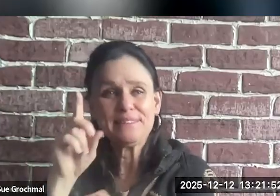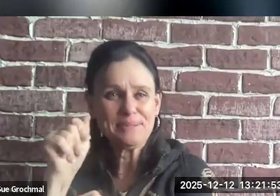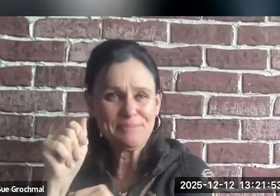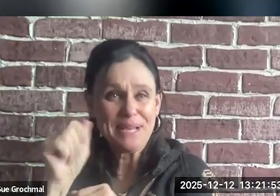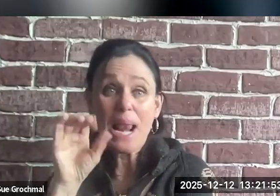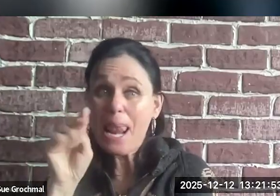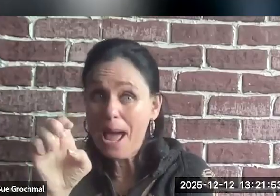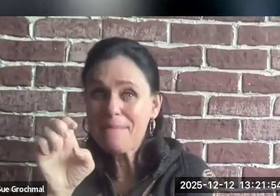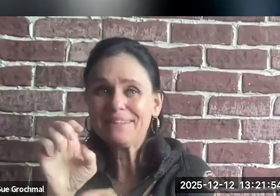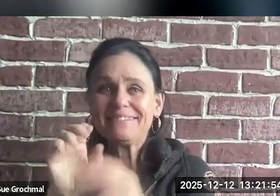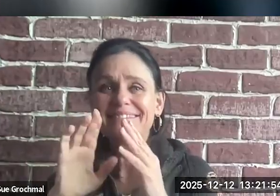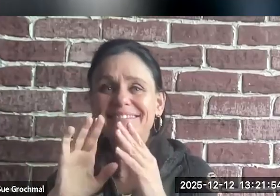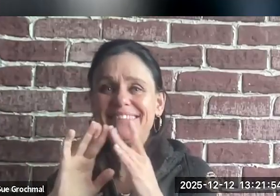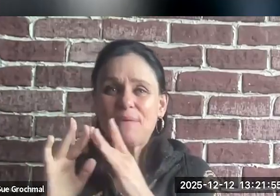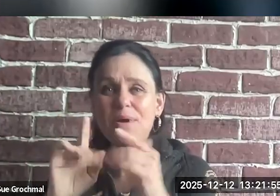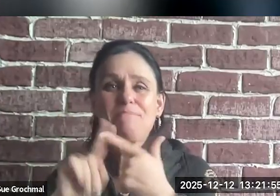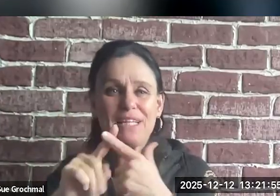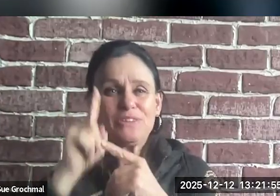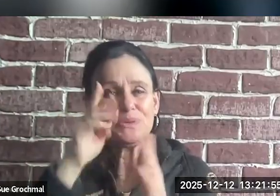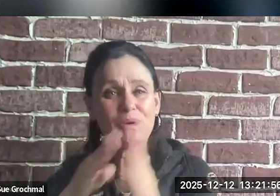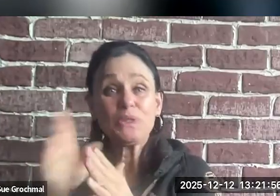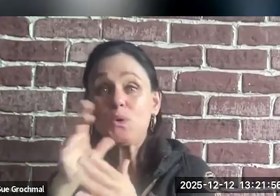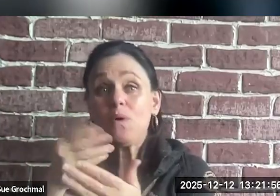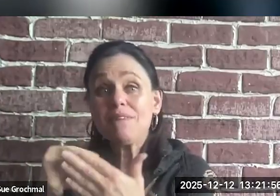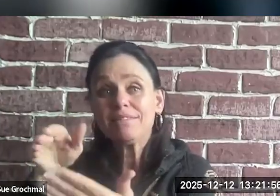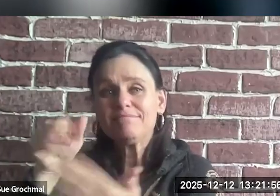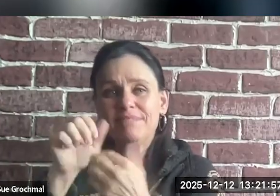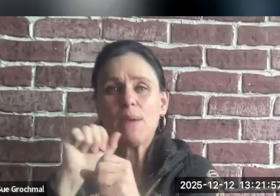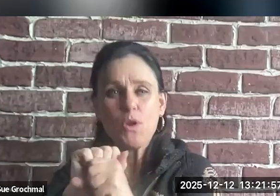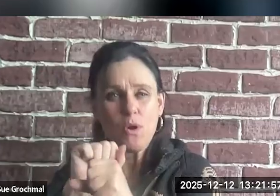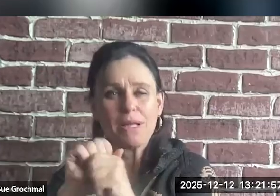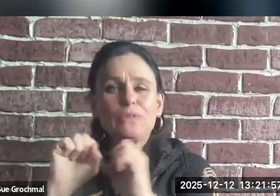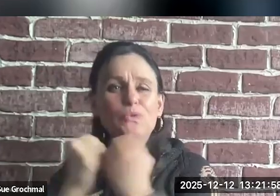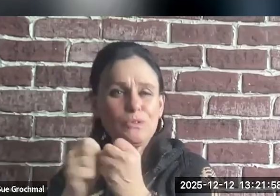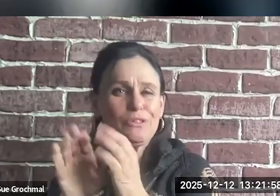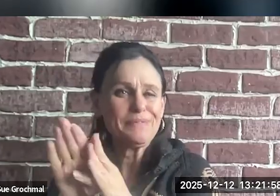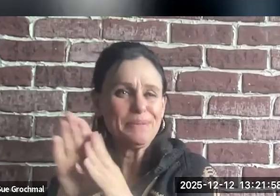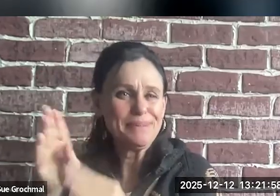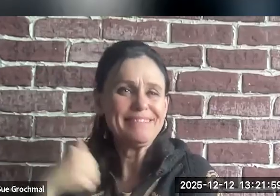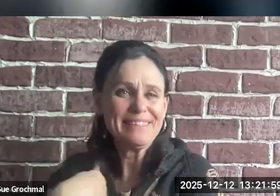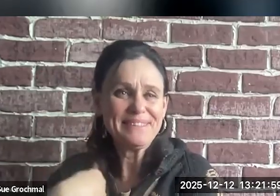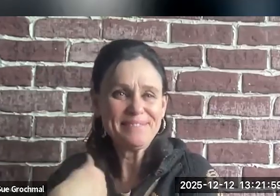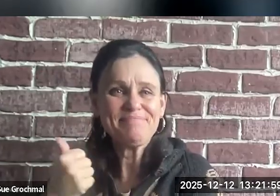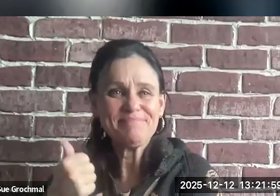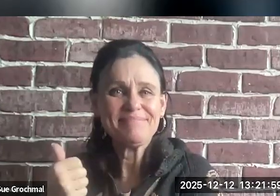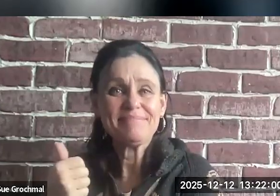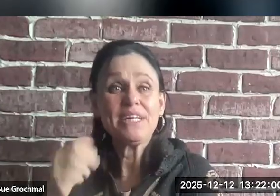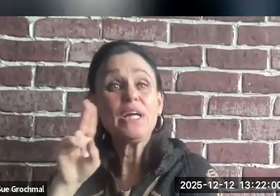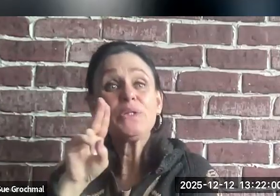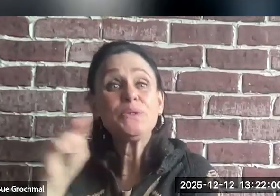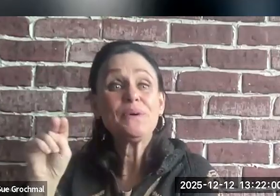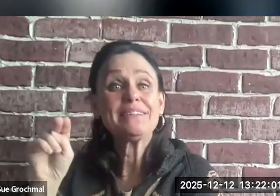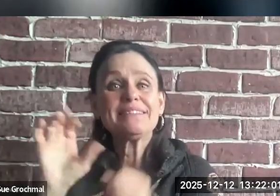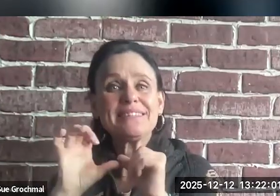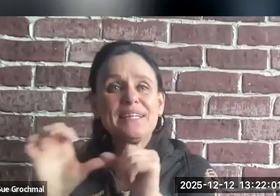and Strategy, which is funded by the Employment and Social Development Canada and the United Nations